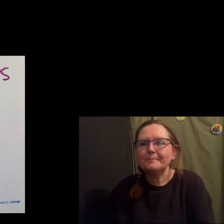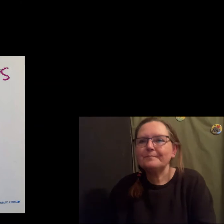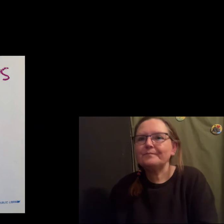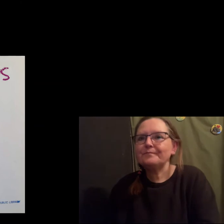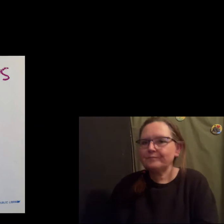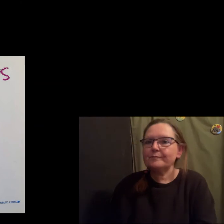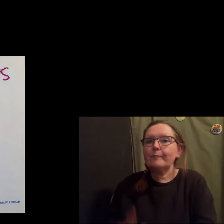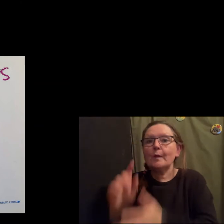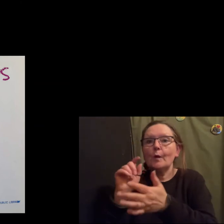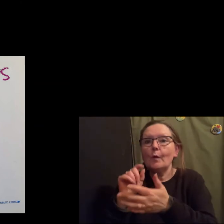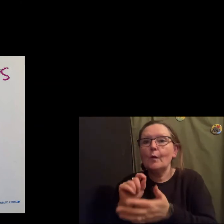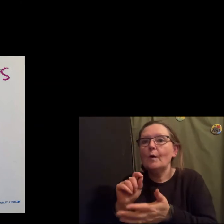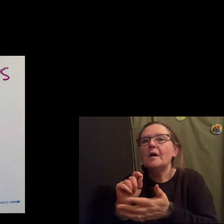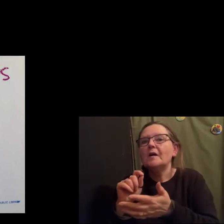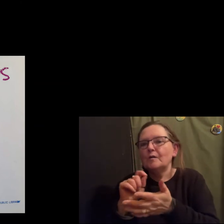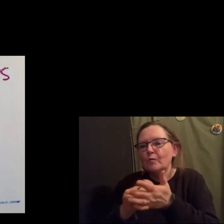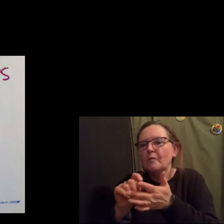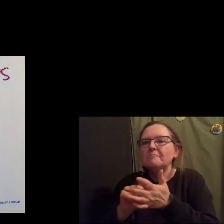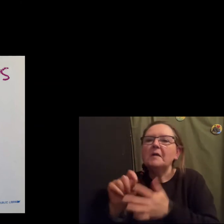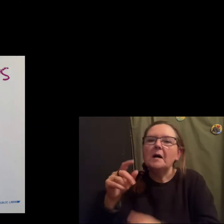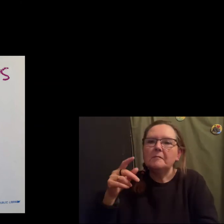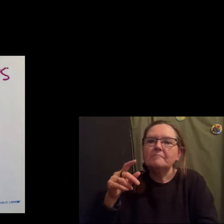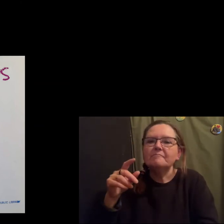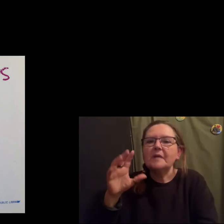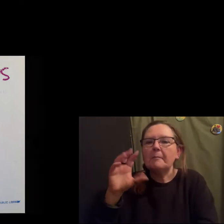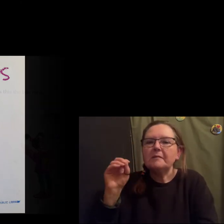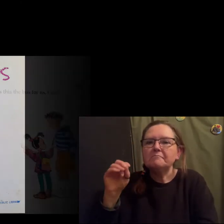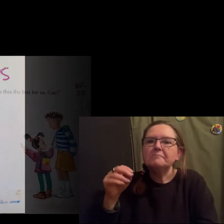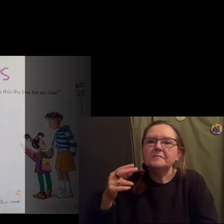This is by Boyd Mills Press.